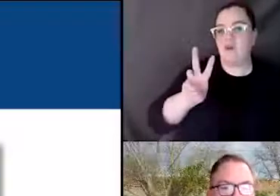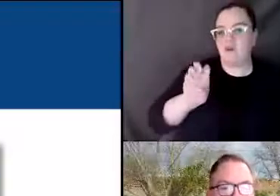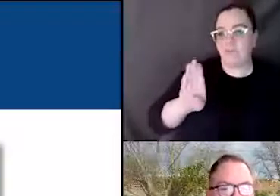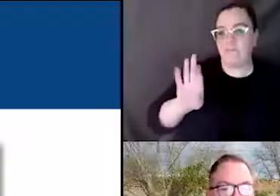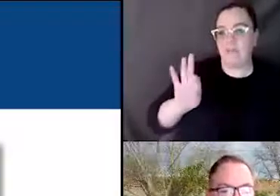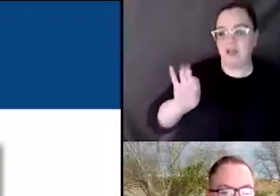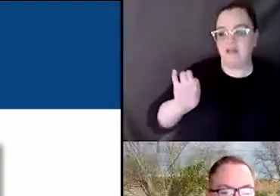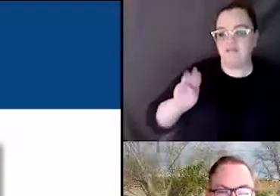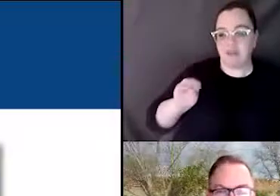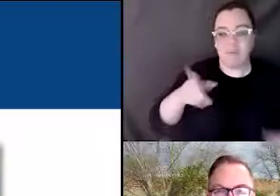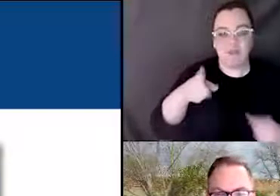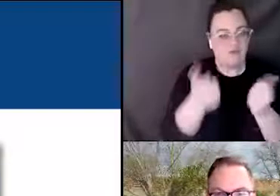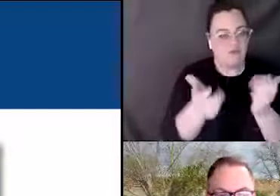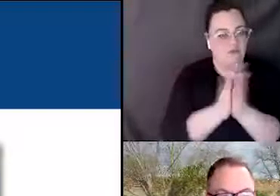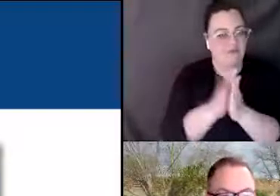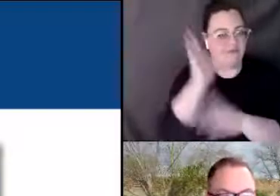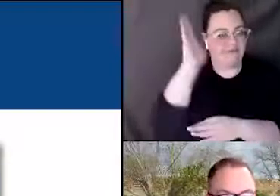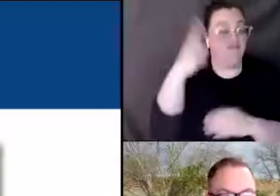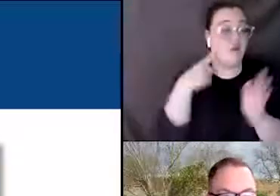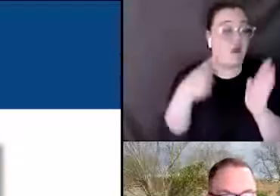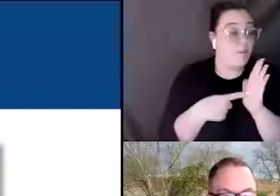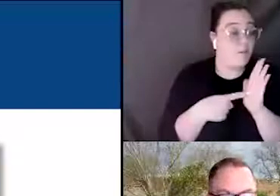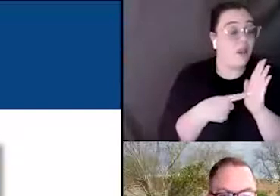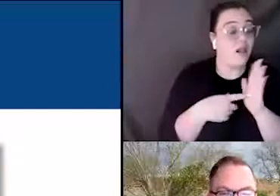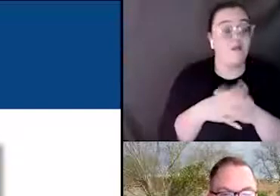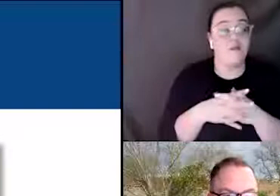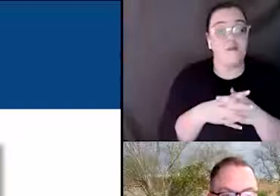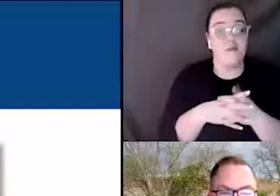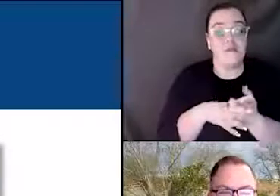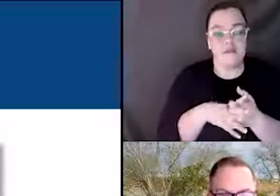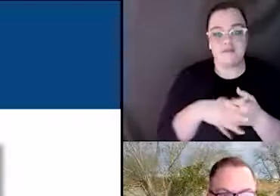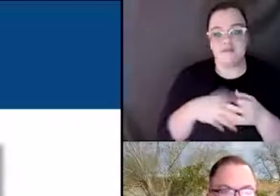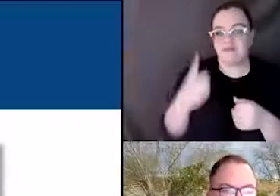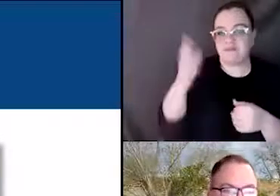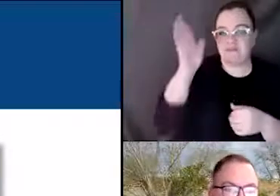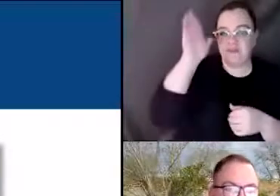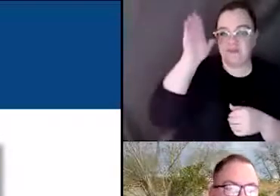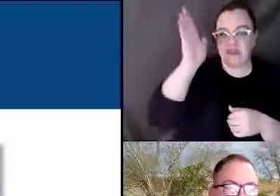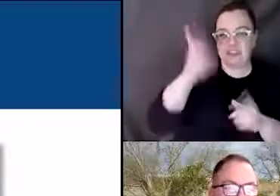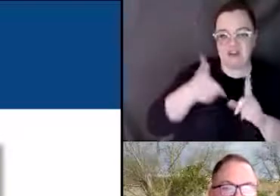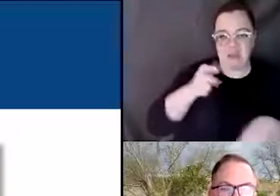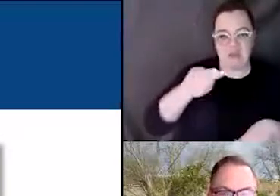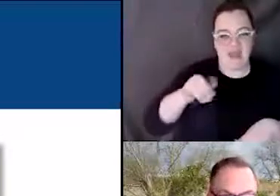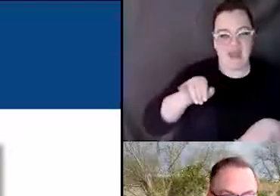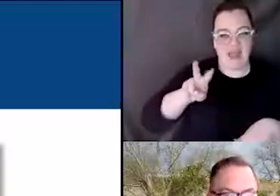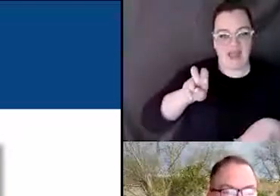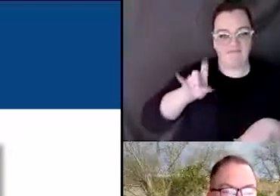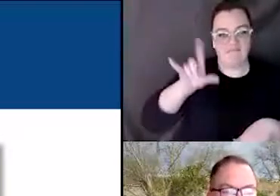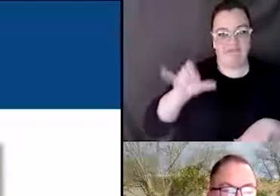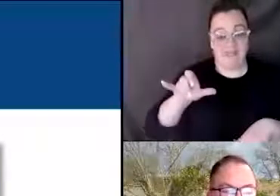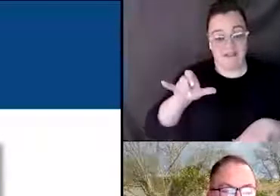presenter. For example, earlier, our presenter from Hively, the child care organization, had